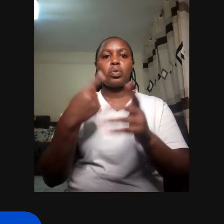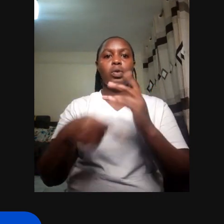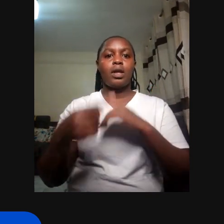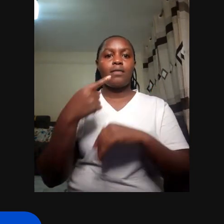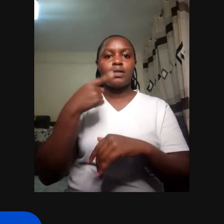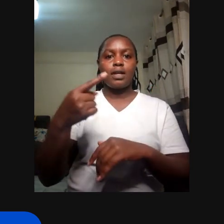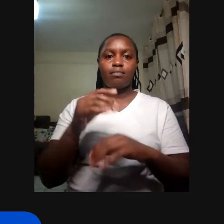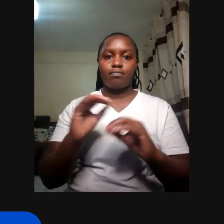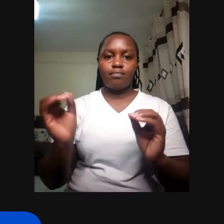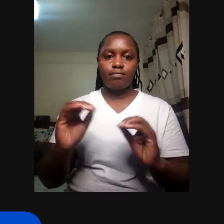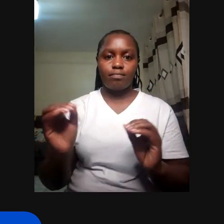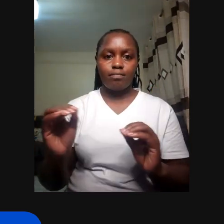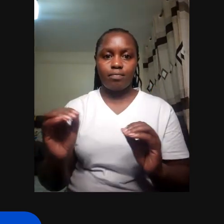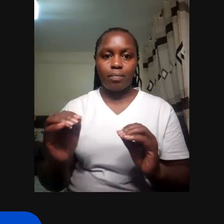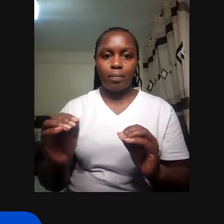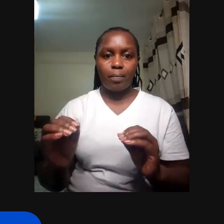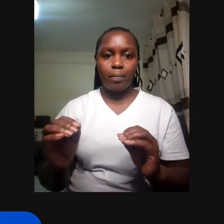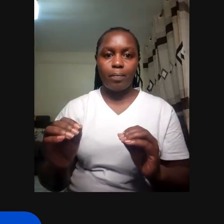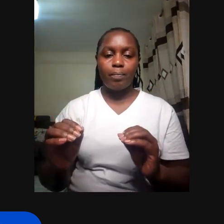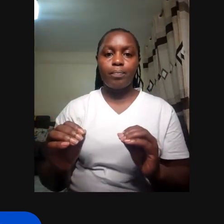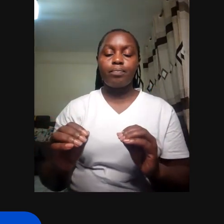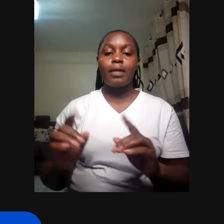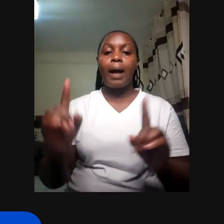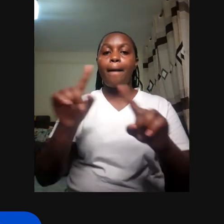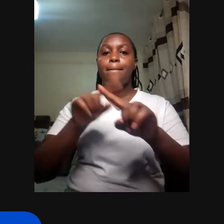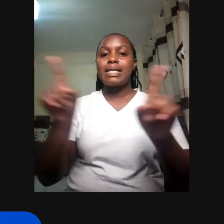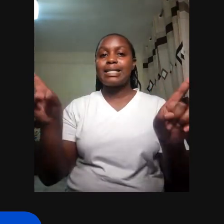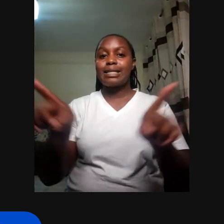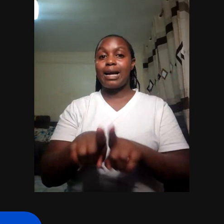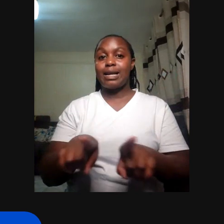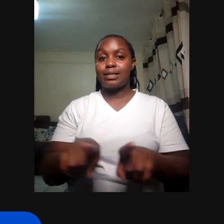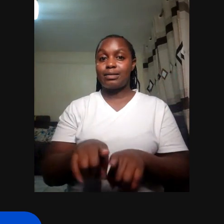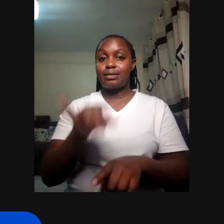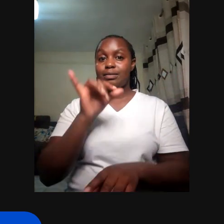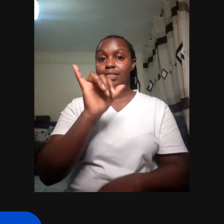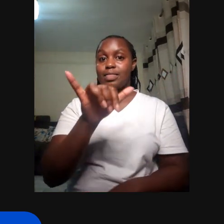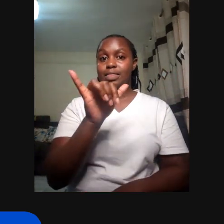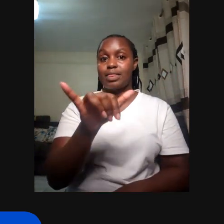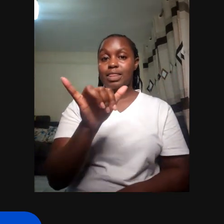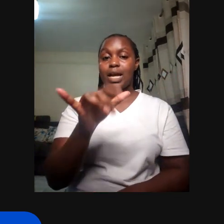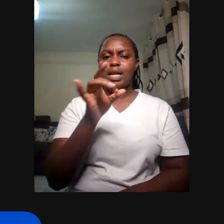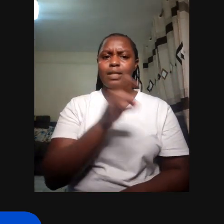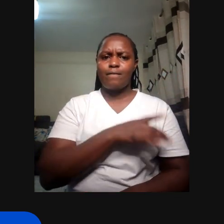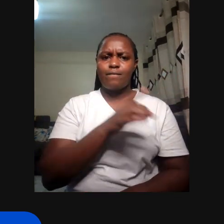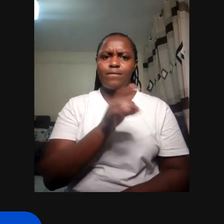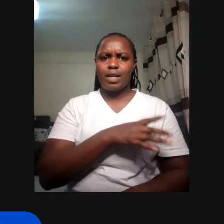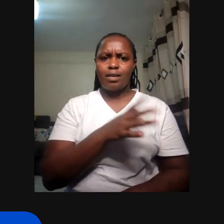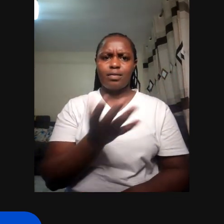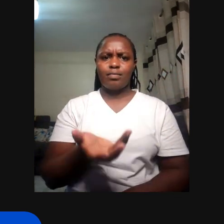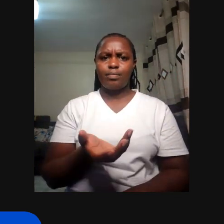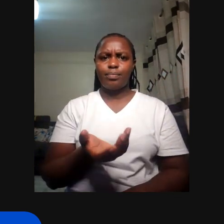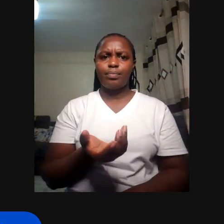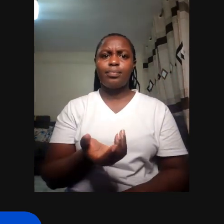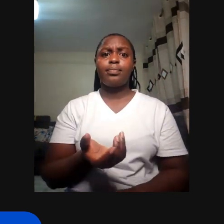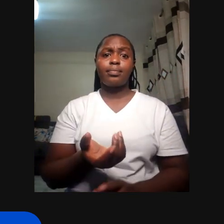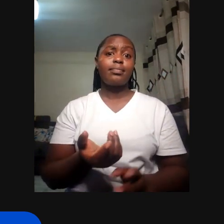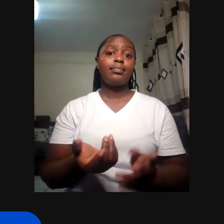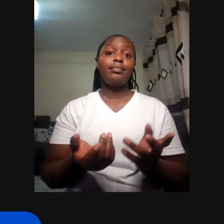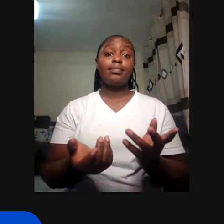as that fear, I basically just put yourself out